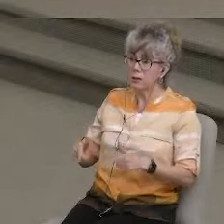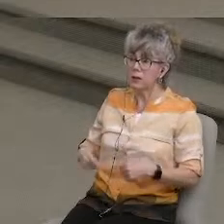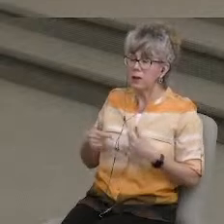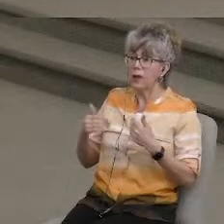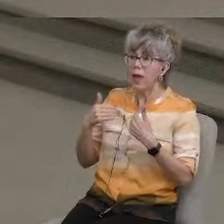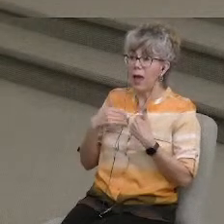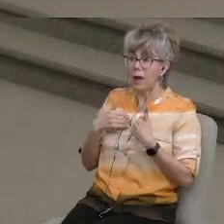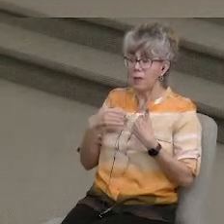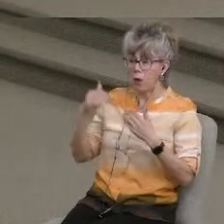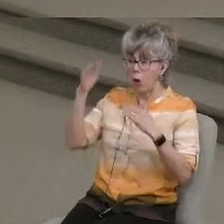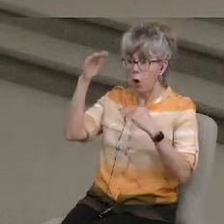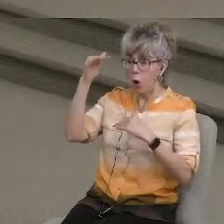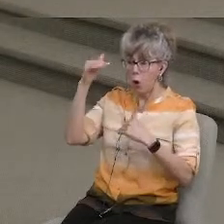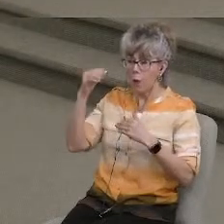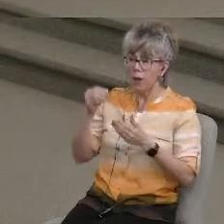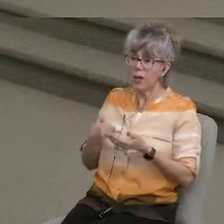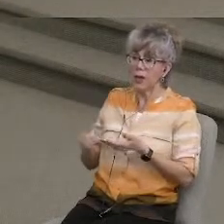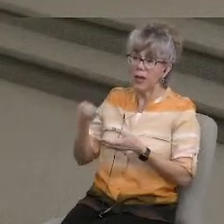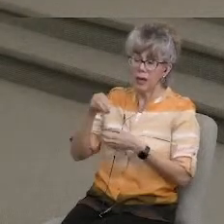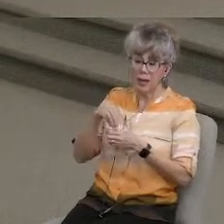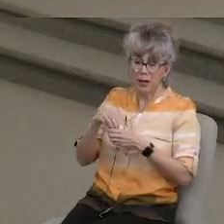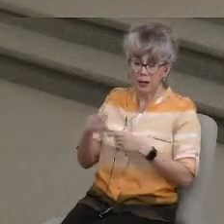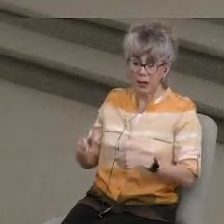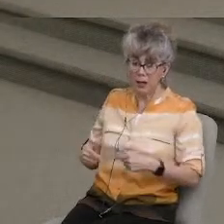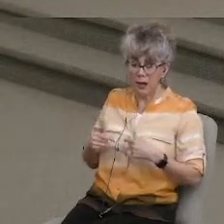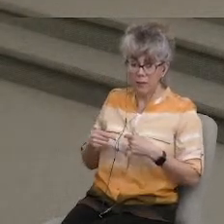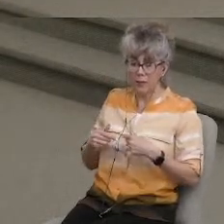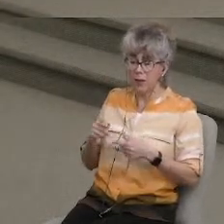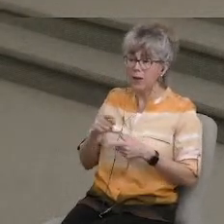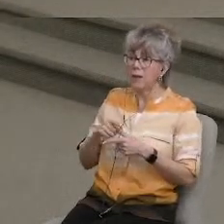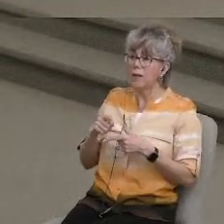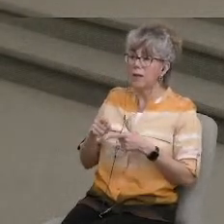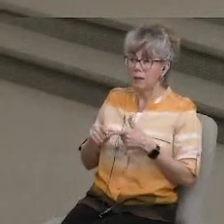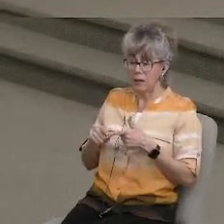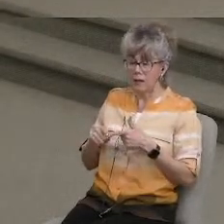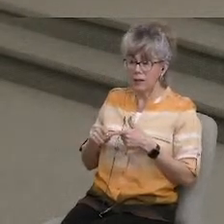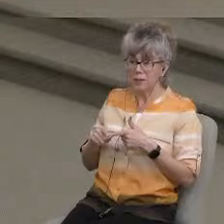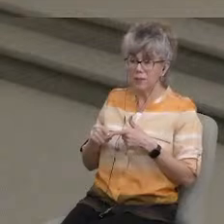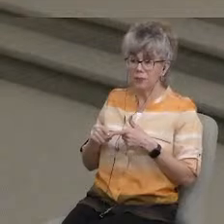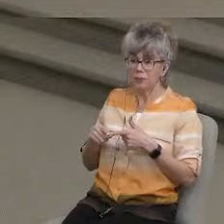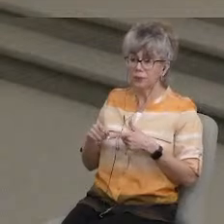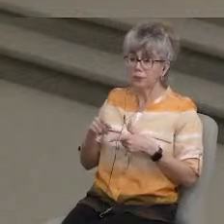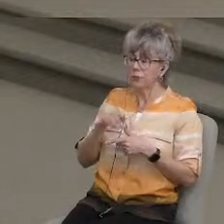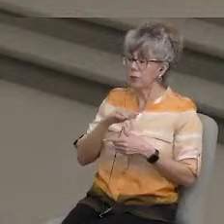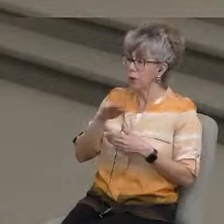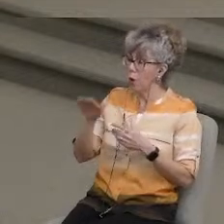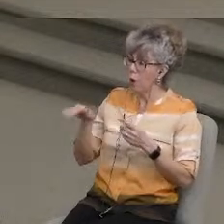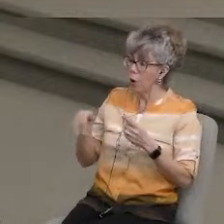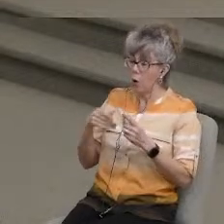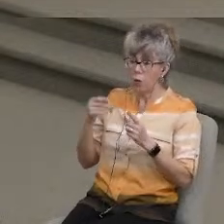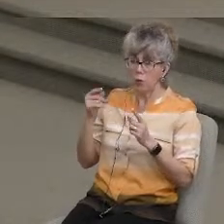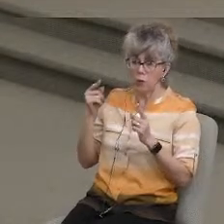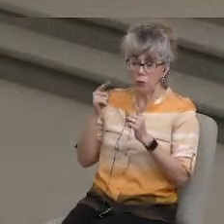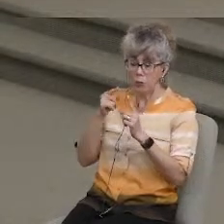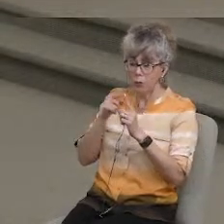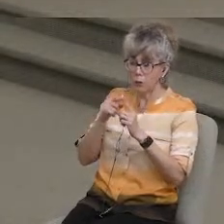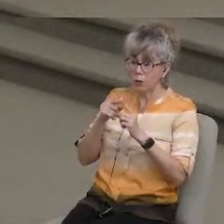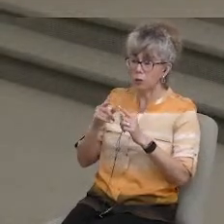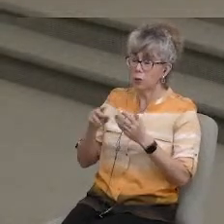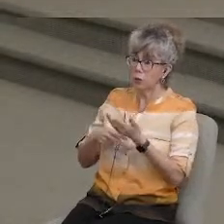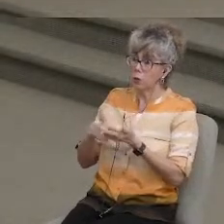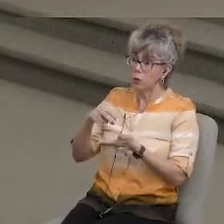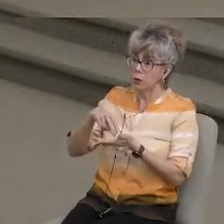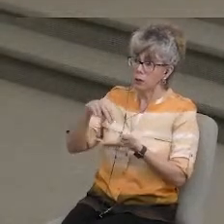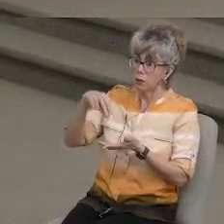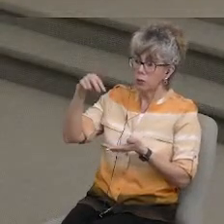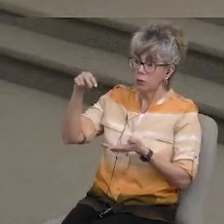Christ, then we are people most to be pitied. It all points to the resurrection. The